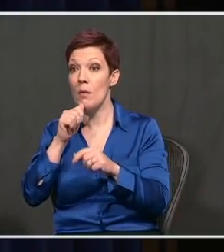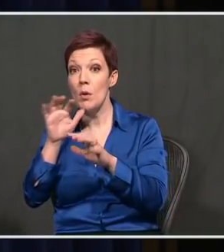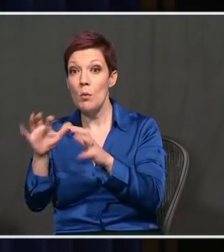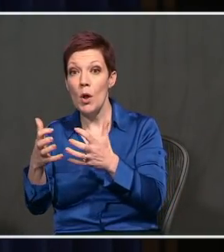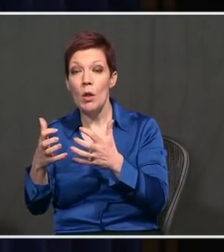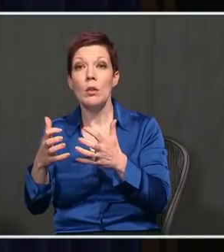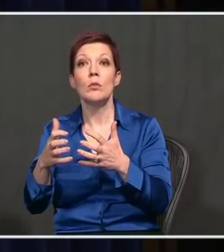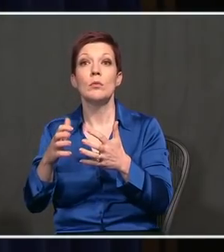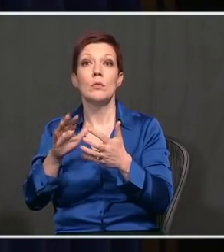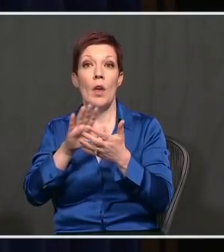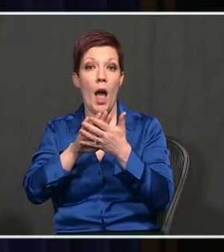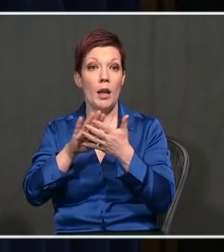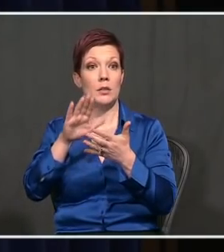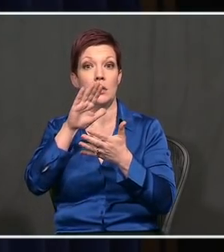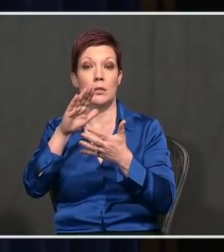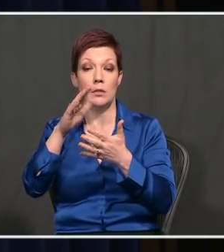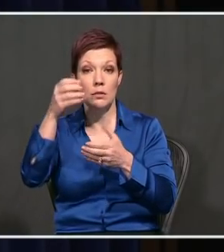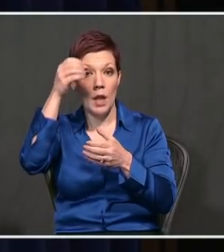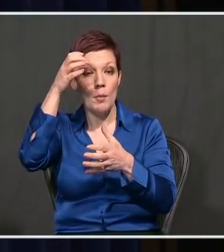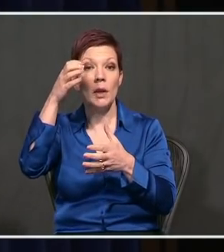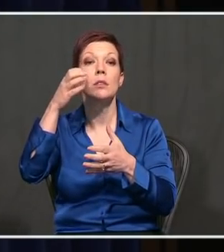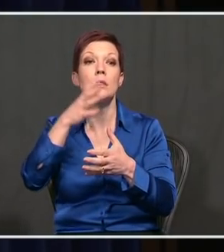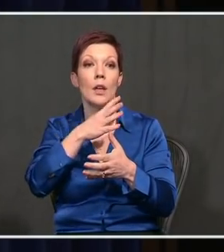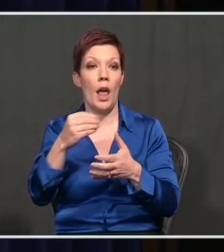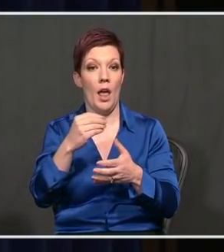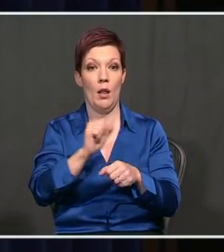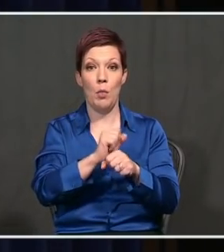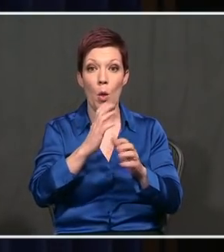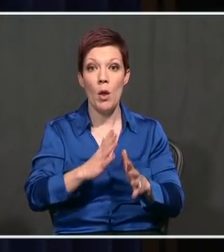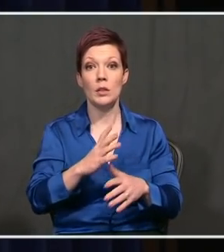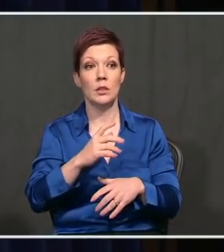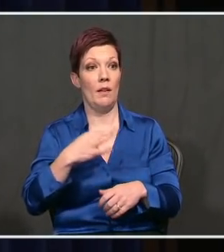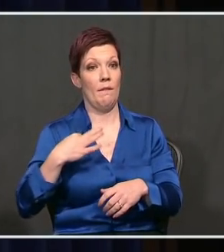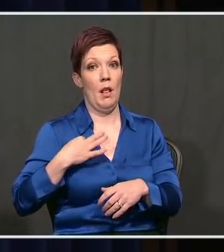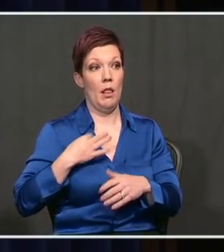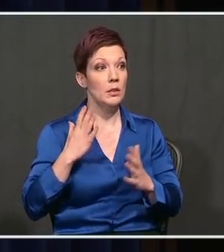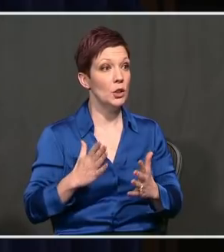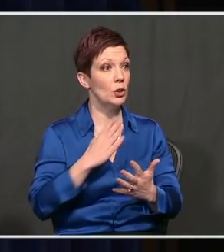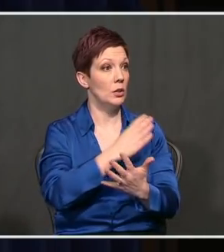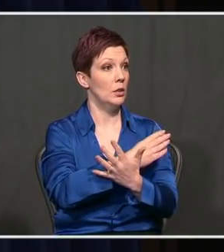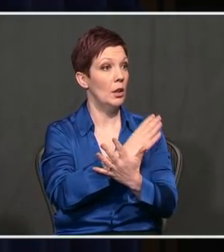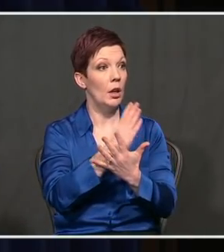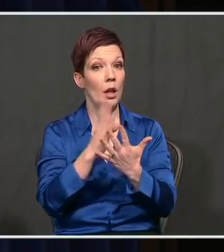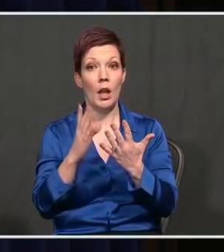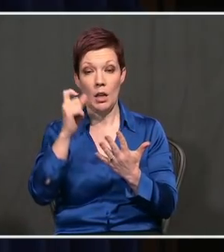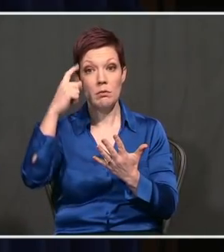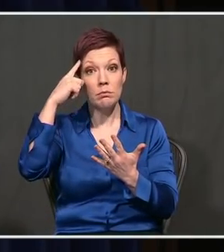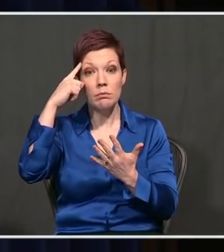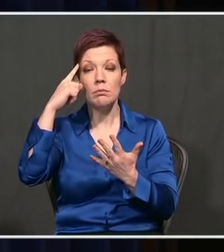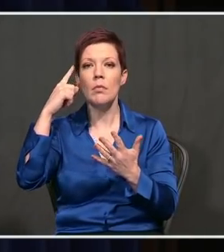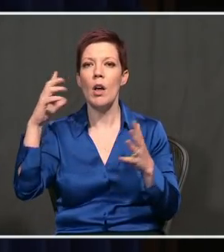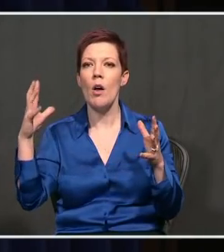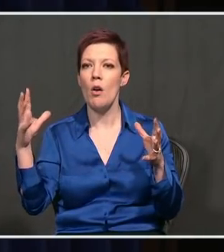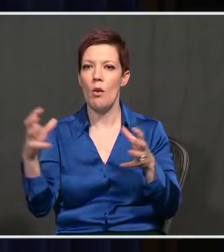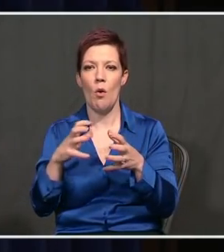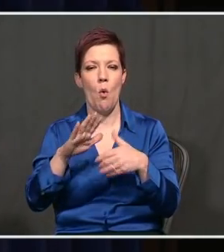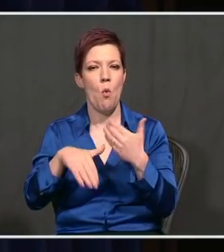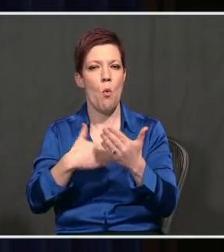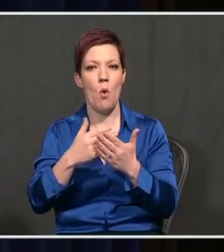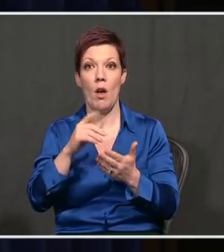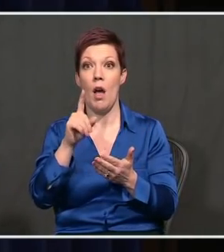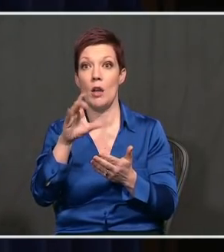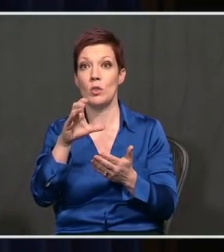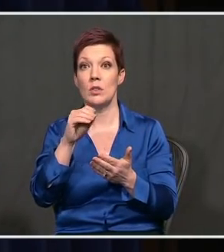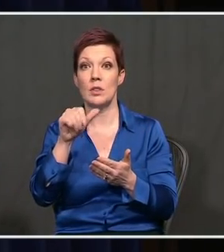academics to the US government employees to the volunteers who participated in the clinical trials and the hundreds and thousands and tens